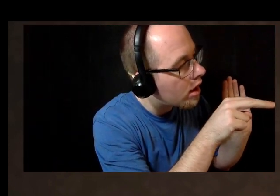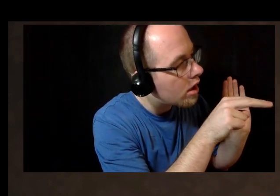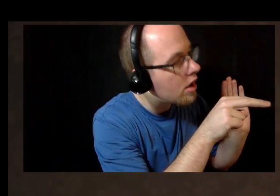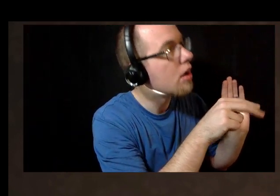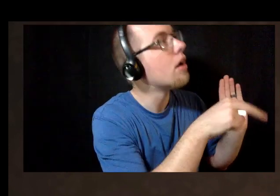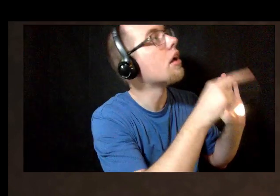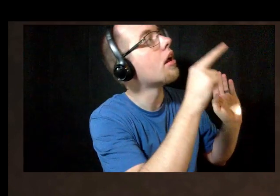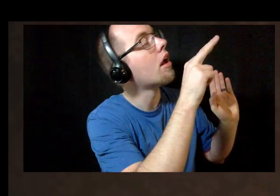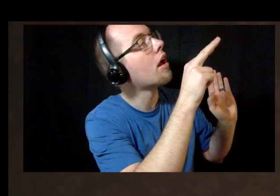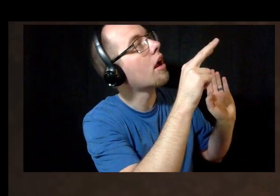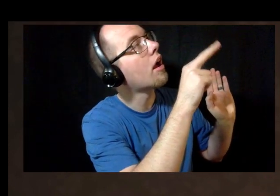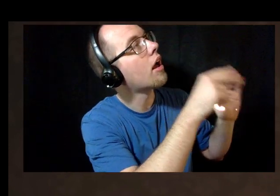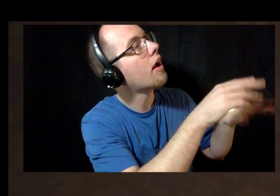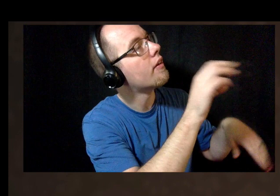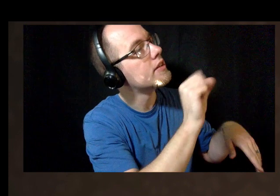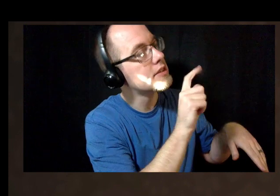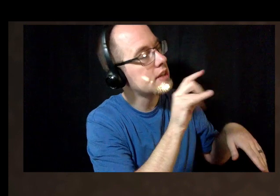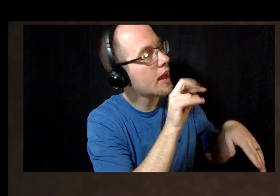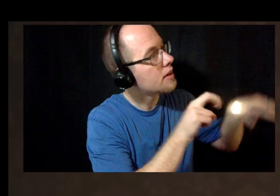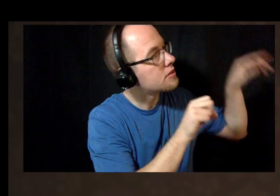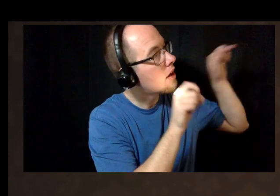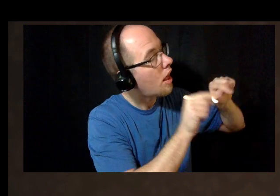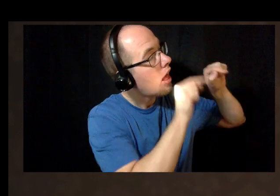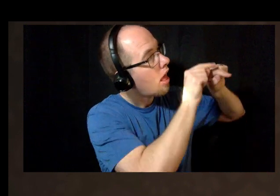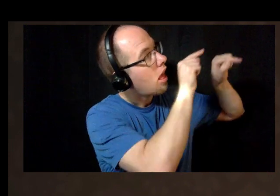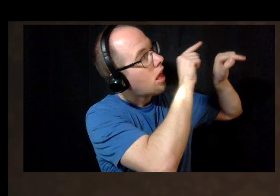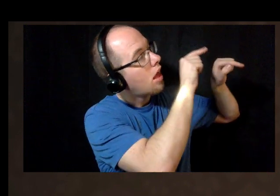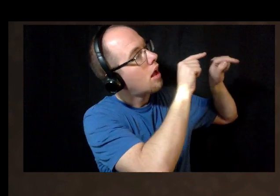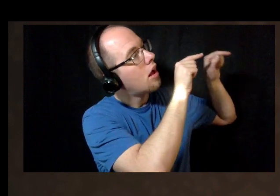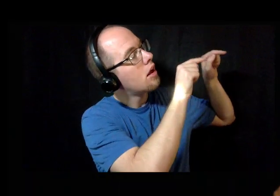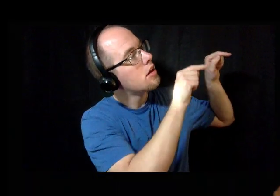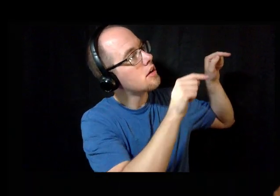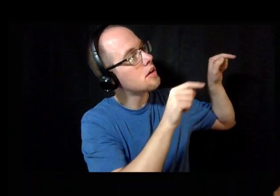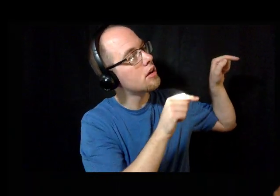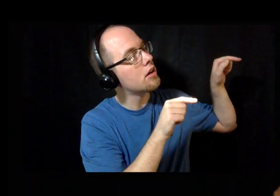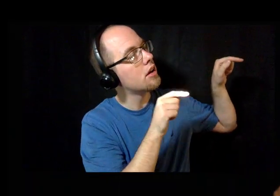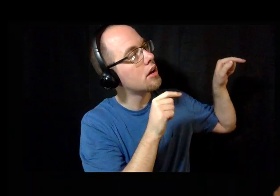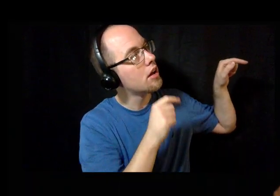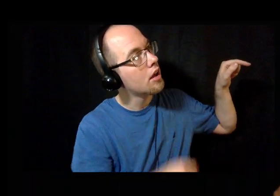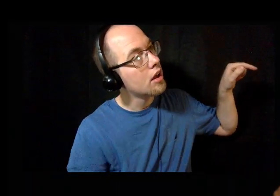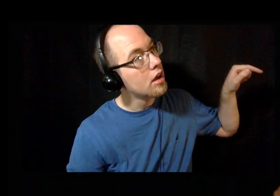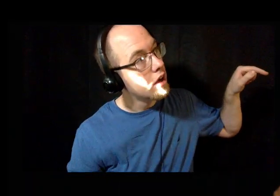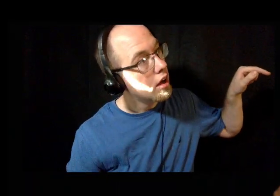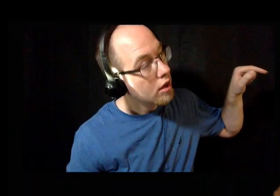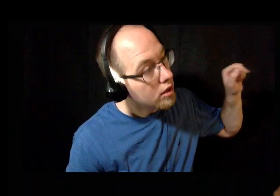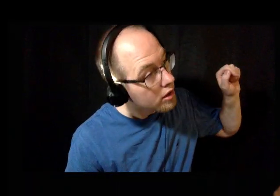up the staircase. It's like a wooden staircase, and I'm standing in the garage just going,